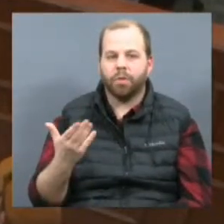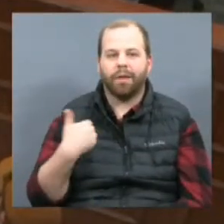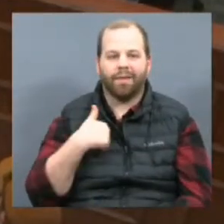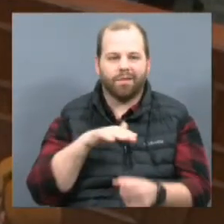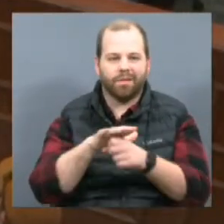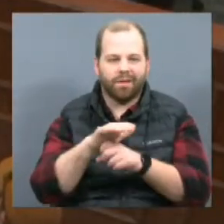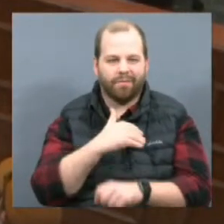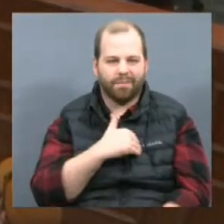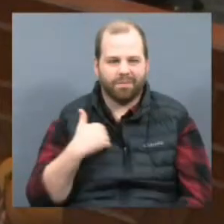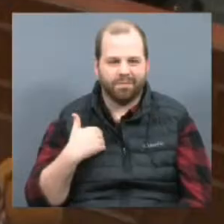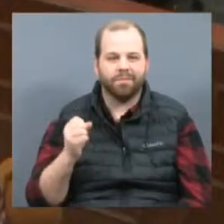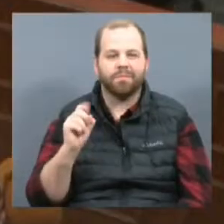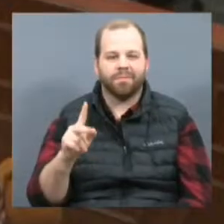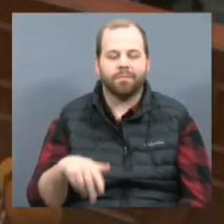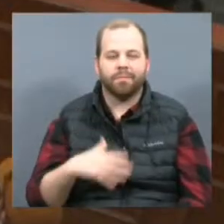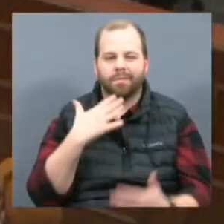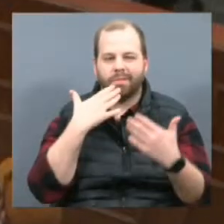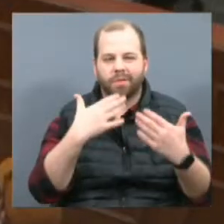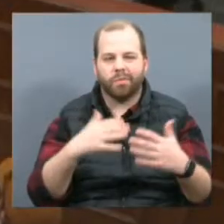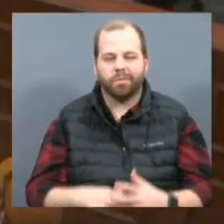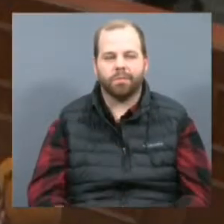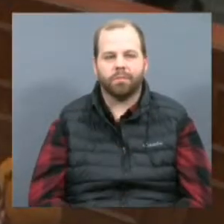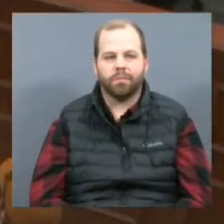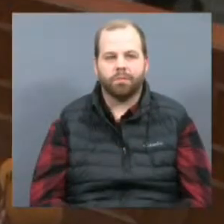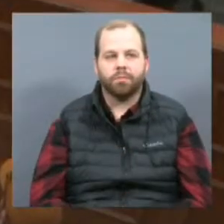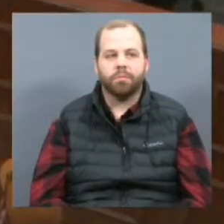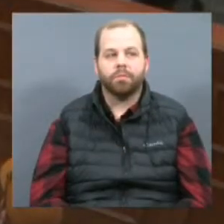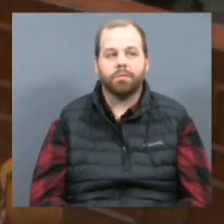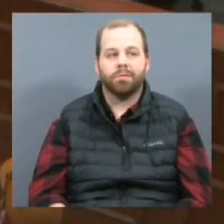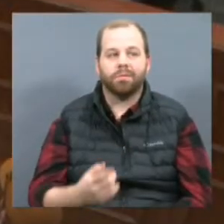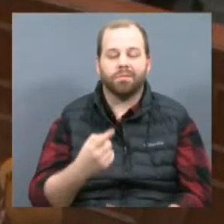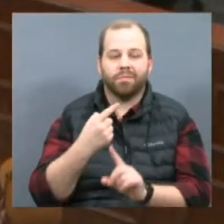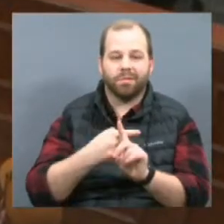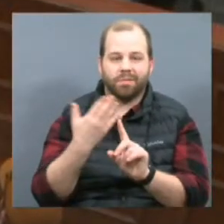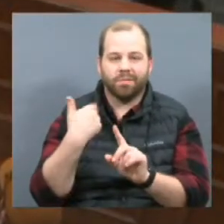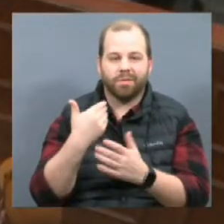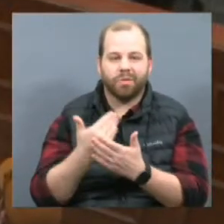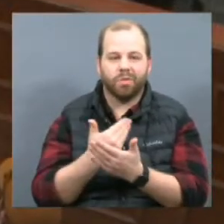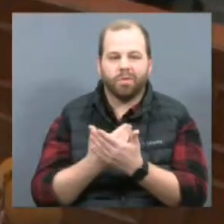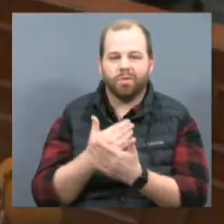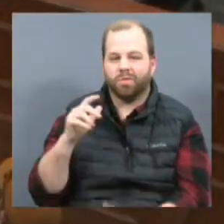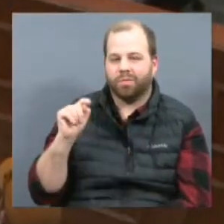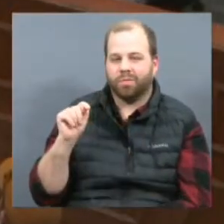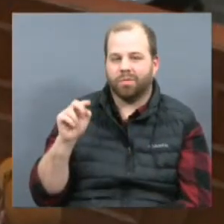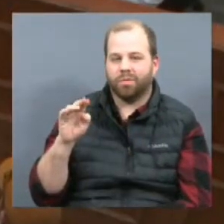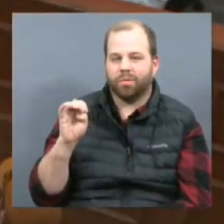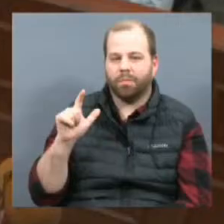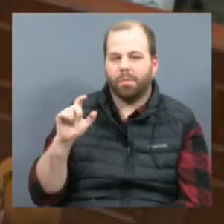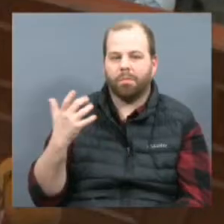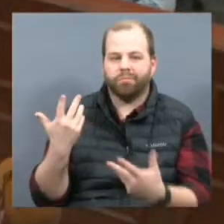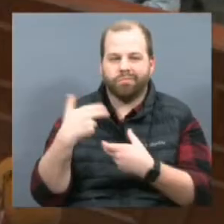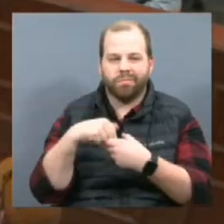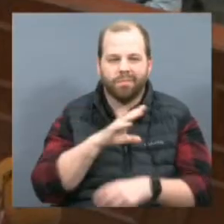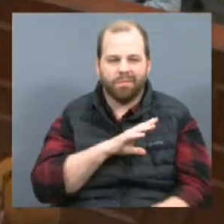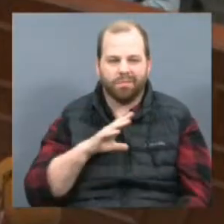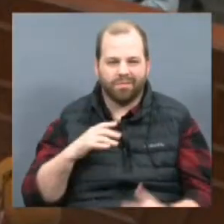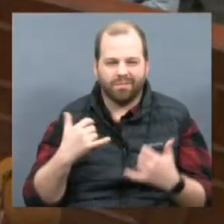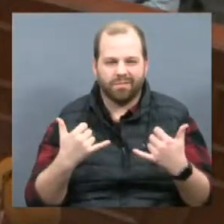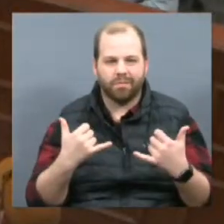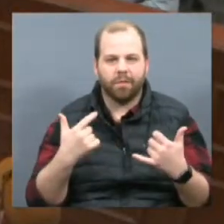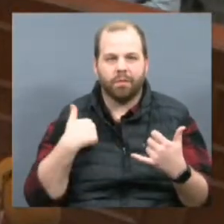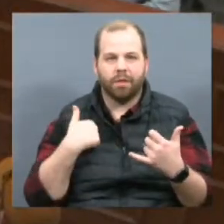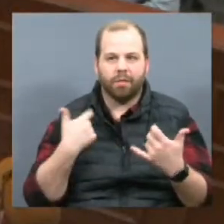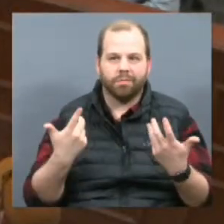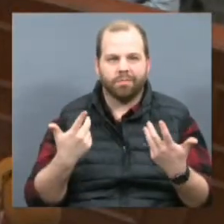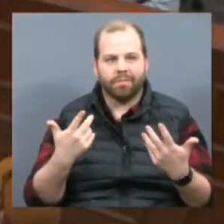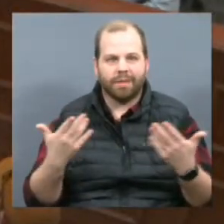quorum. All right, thank you. Last month, we had a new commissioner, Commissioner Trimble. He's on the board now, and he's full, alive,